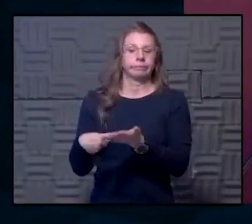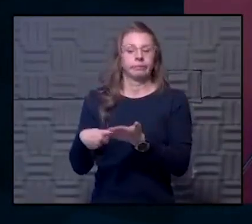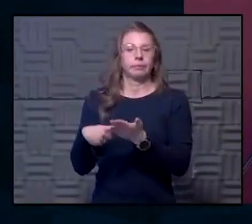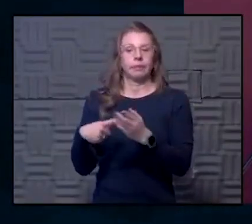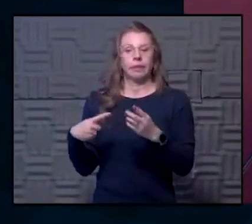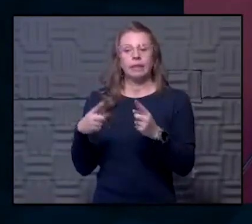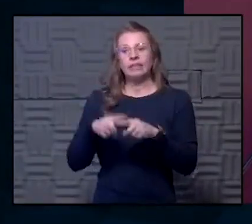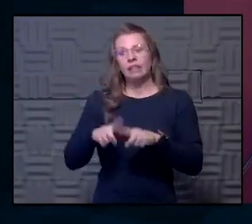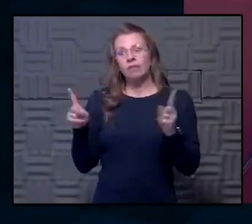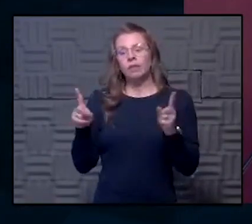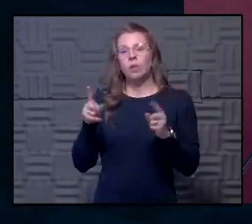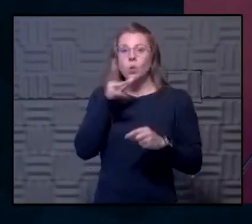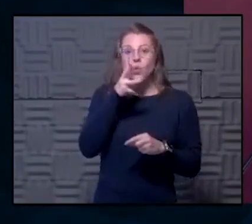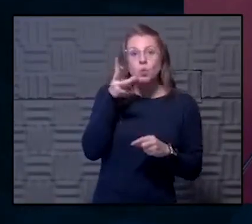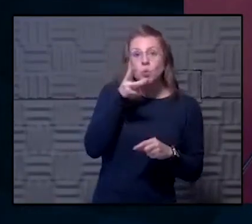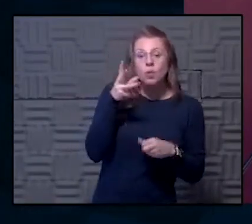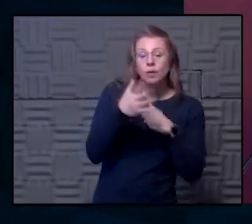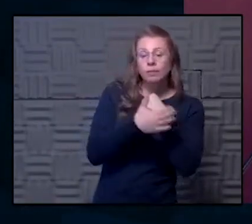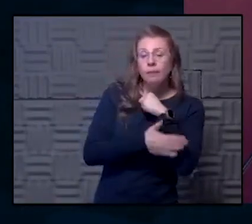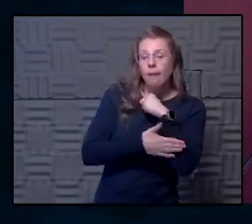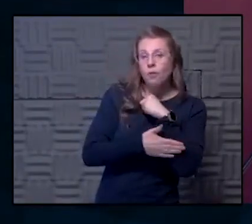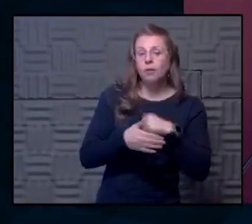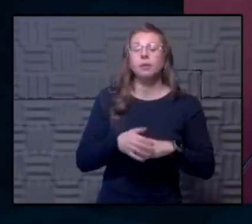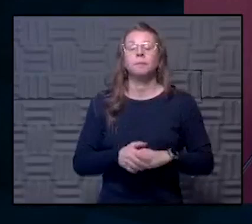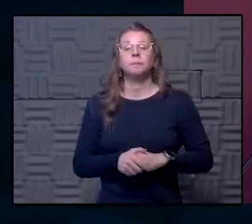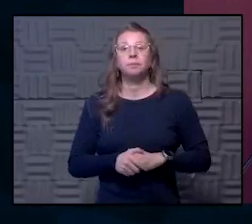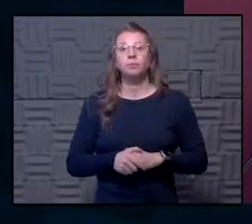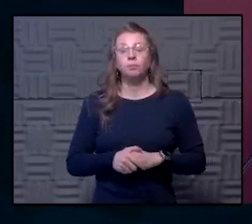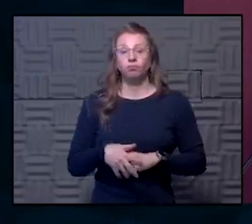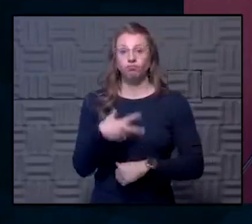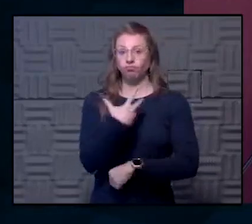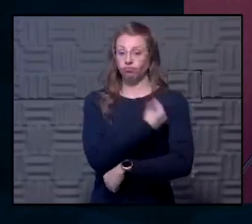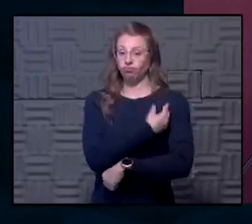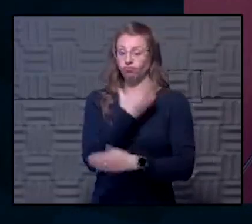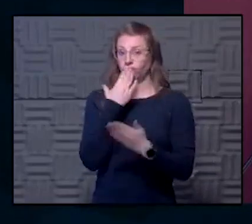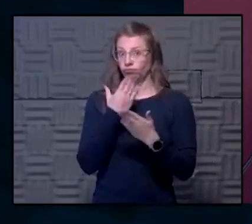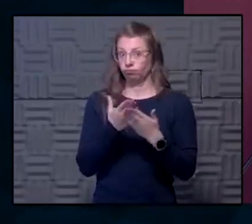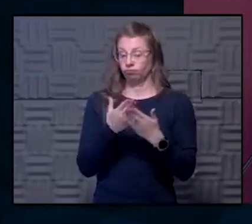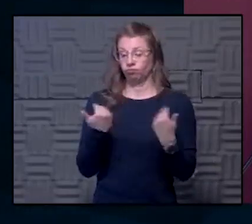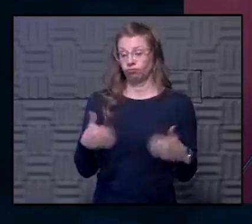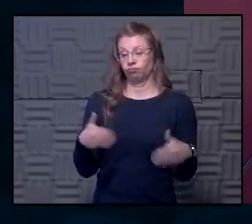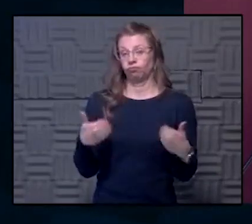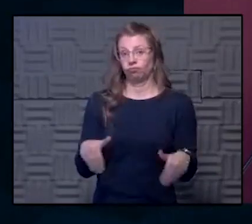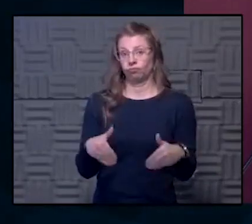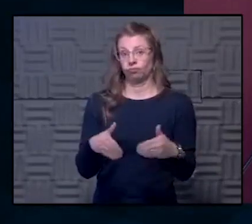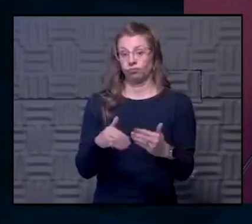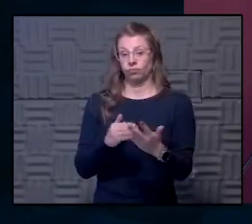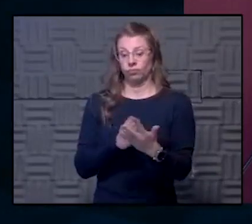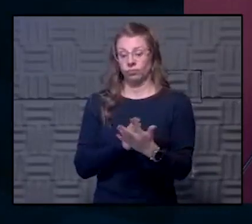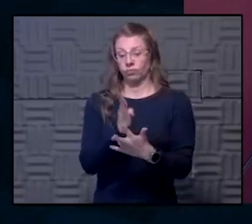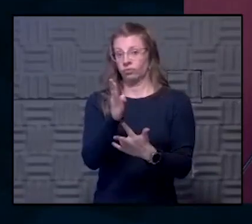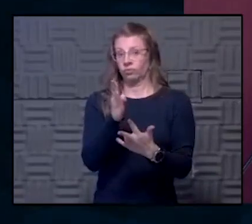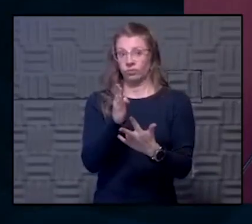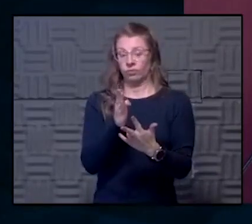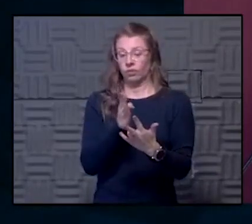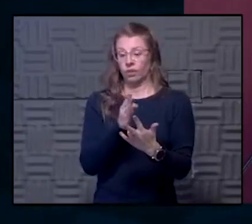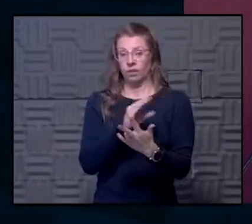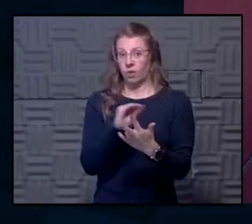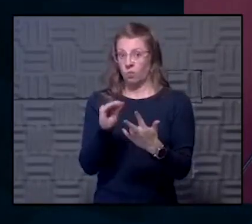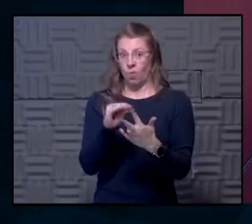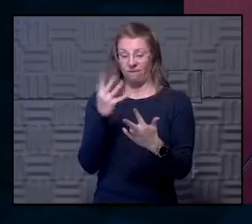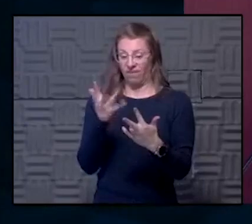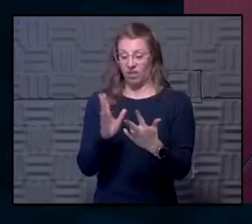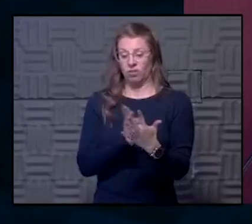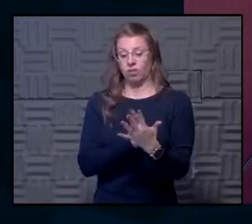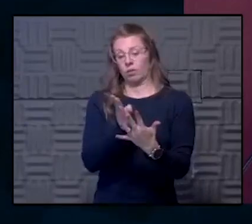differences, say some rural counties that are vaccinating well outside of phase 2, at least by report,